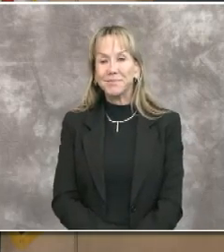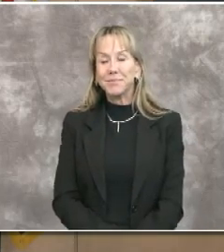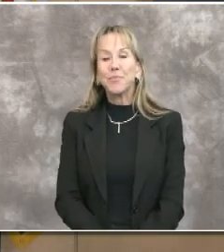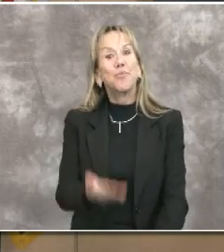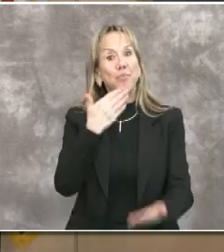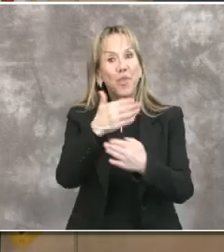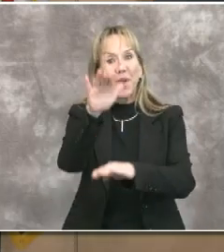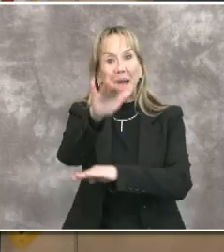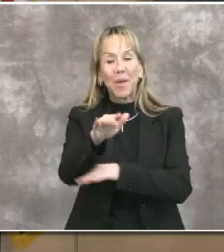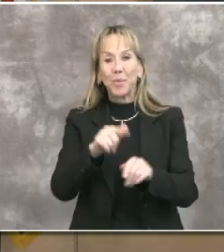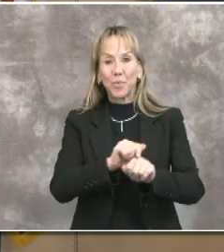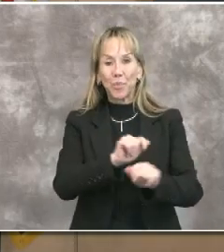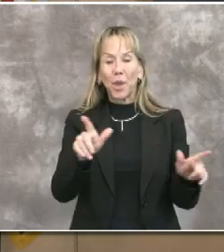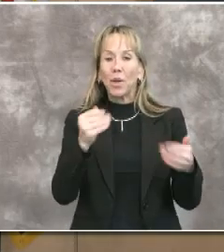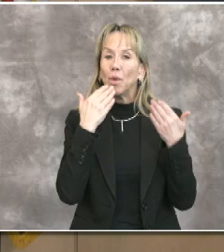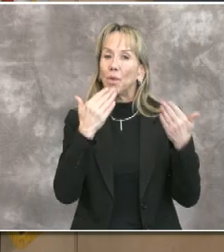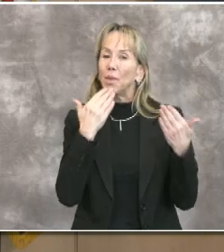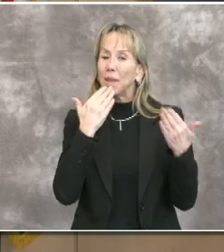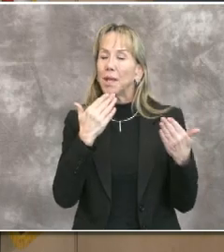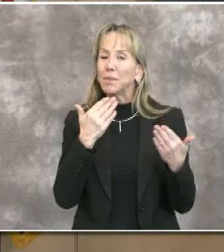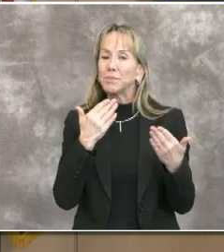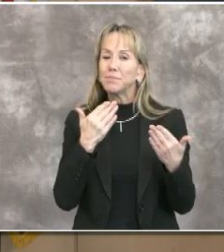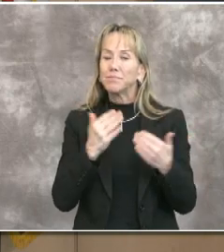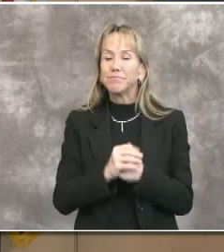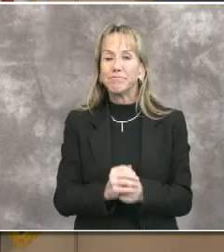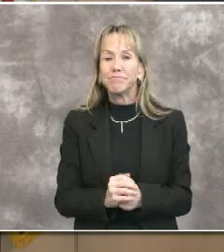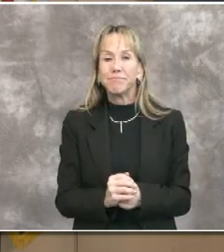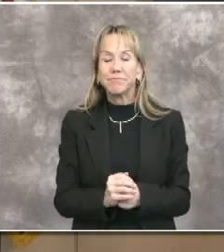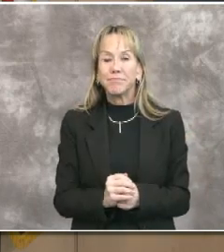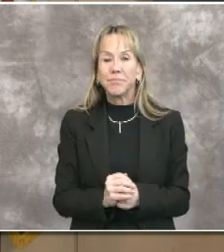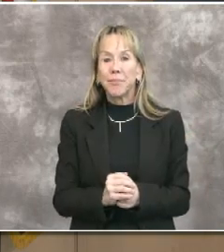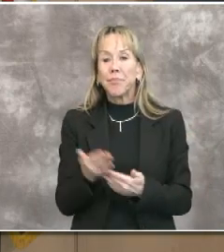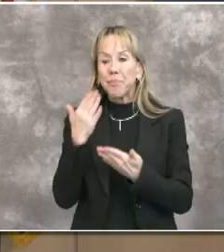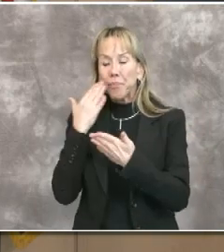Good afternoon, everyone, and thank you, Supervisor.